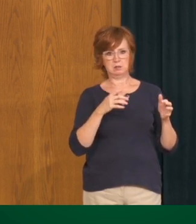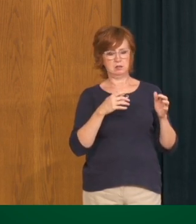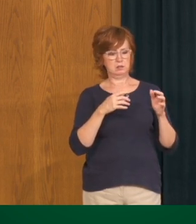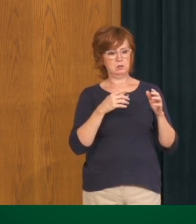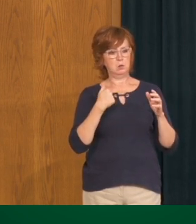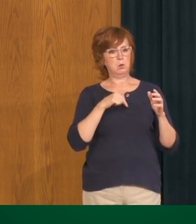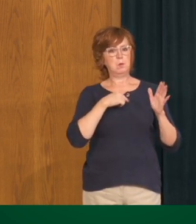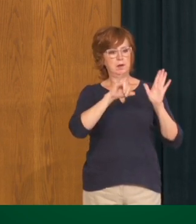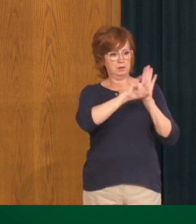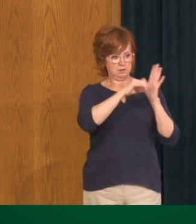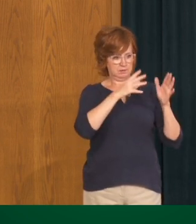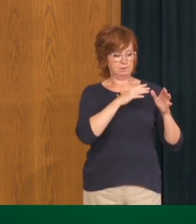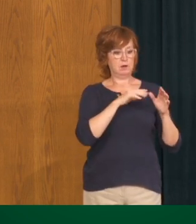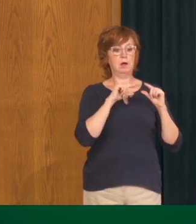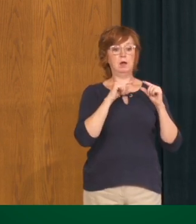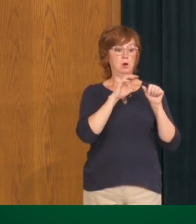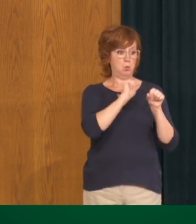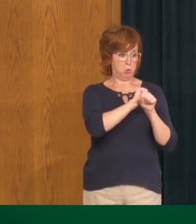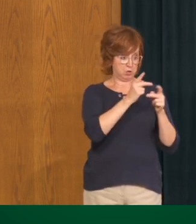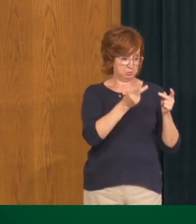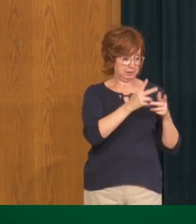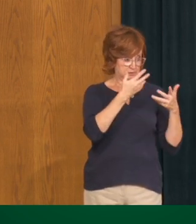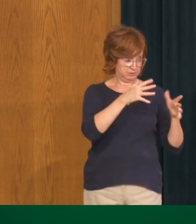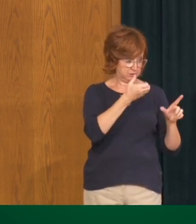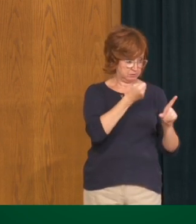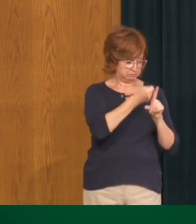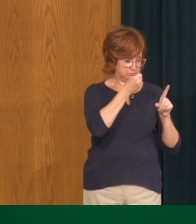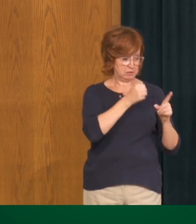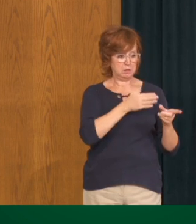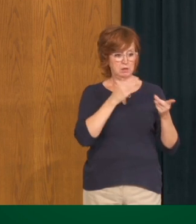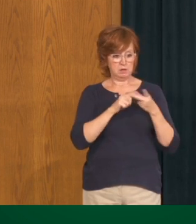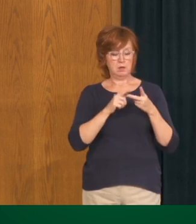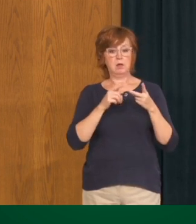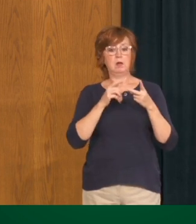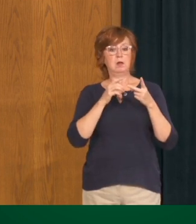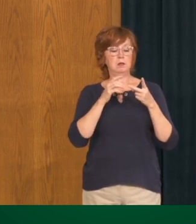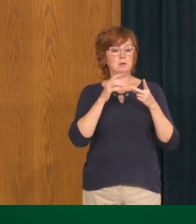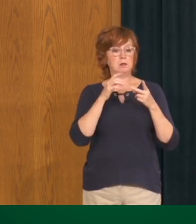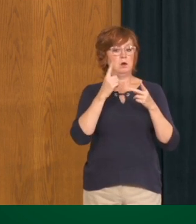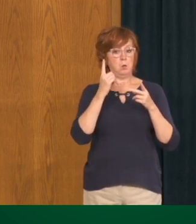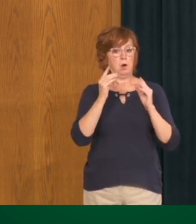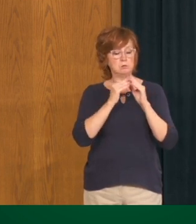that do happen. I think Saskatchewan Health Authority and Scott can speak to it.